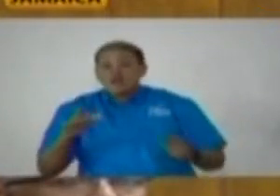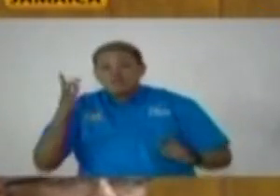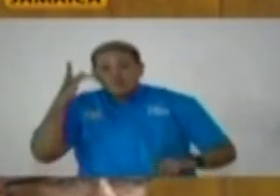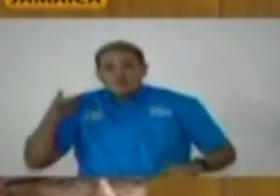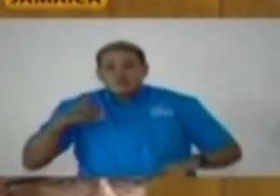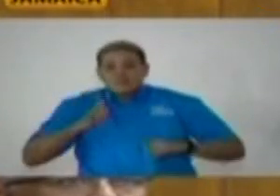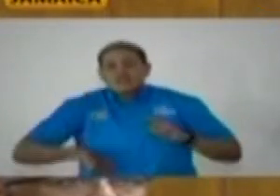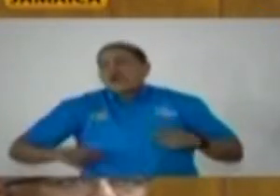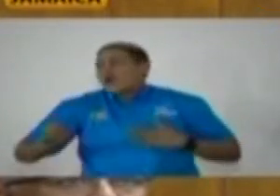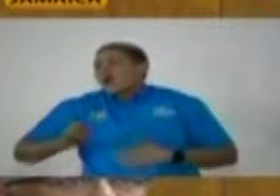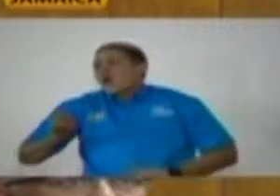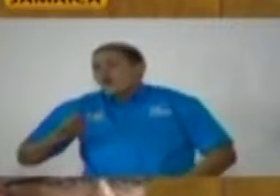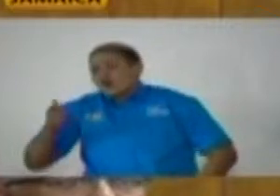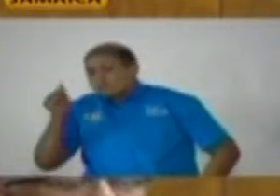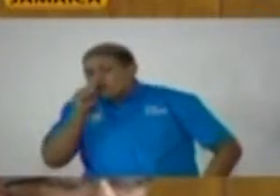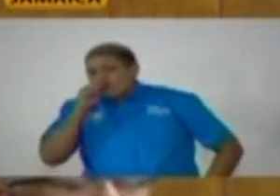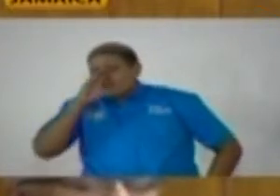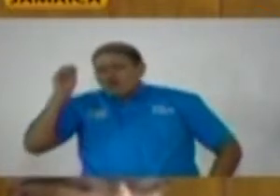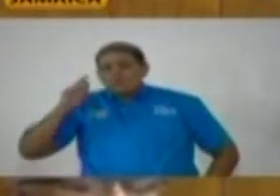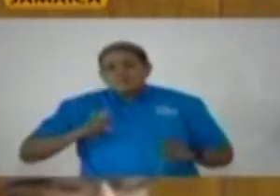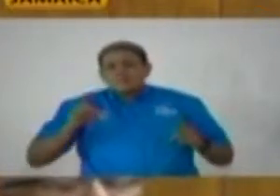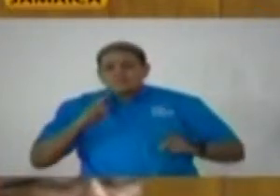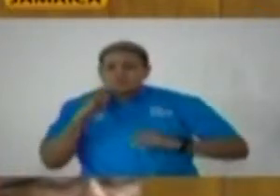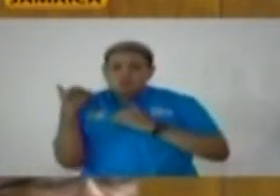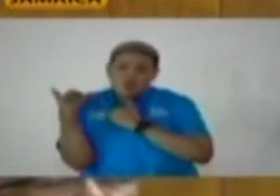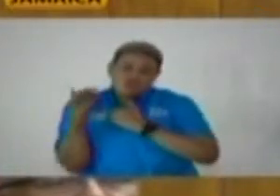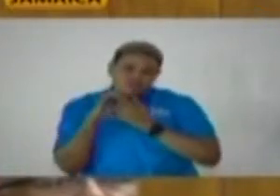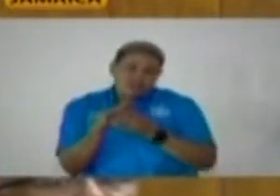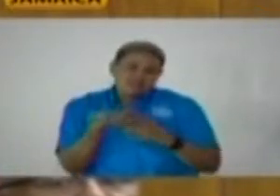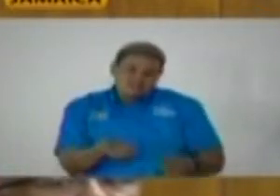can't hold private sector people to account.